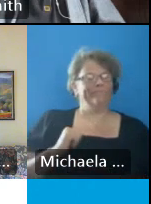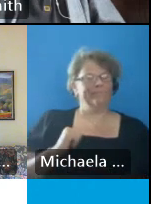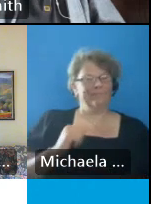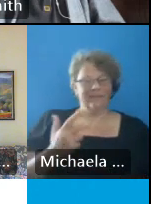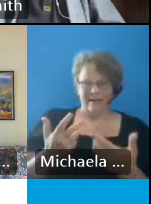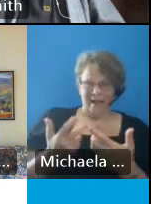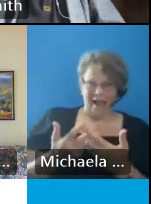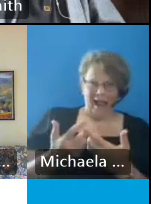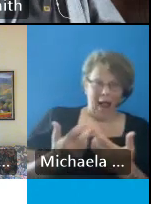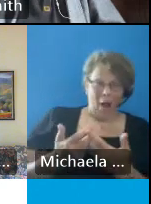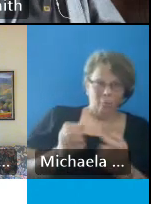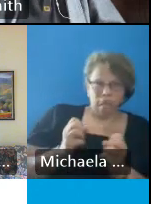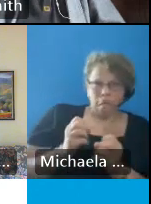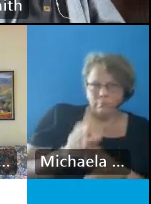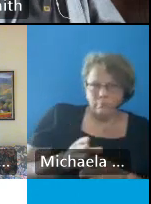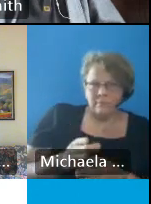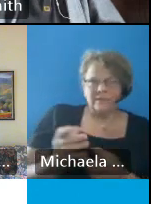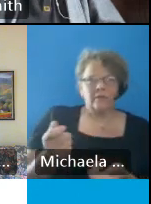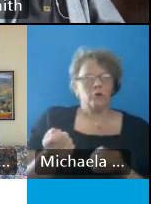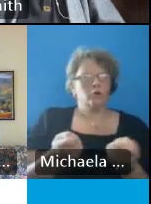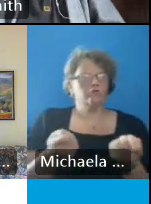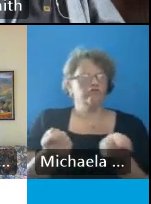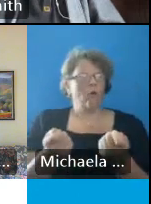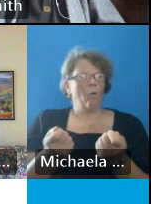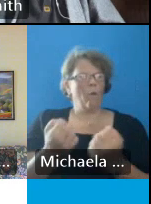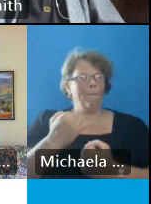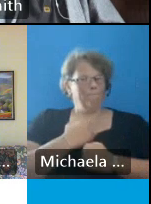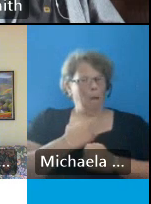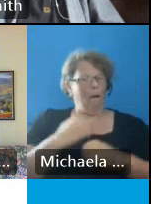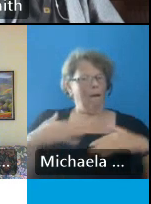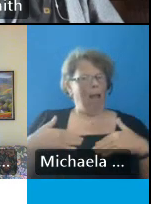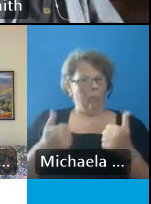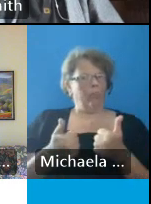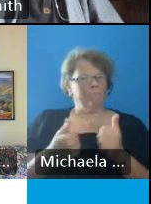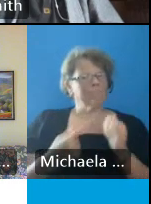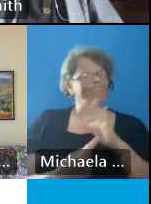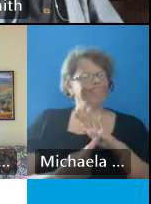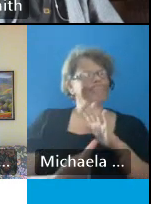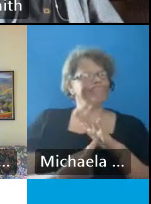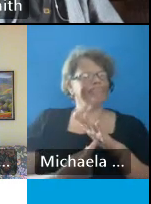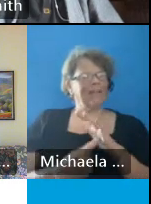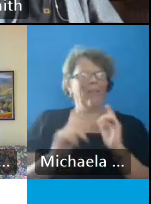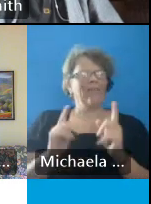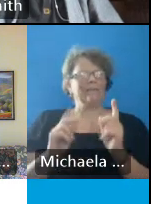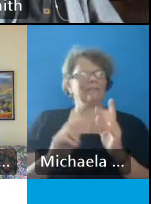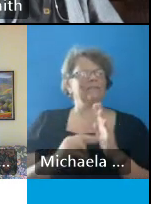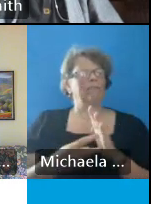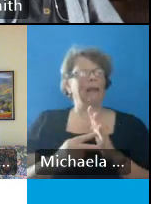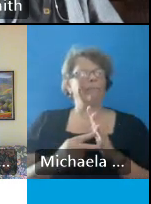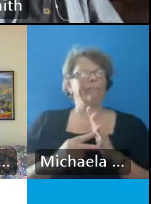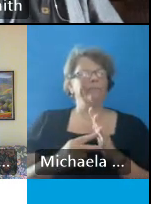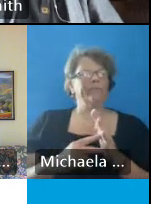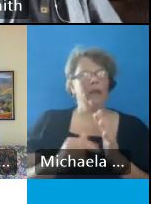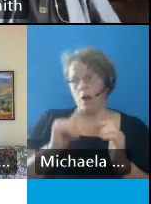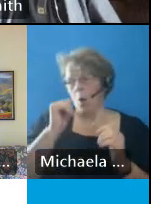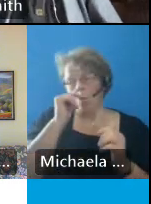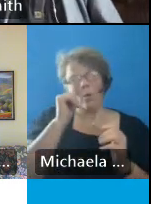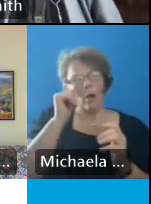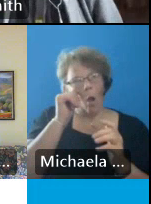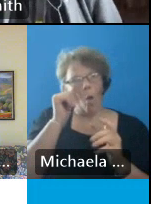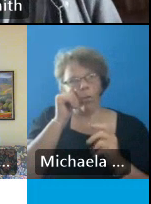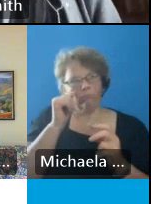can input into and have control over their own healthcare is another key part of our plan. But we know we've got our